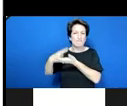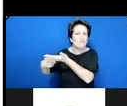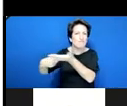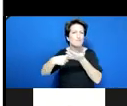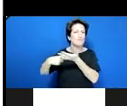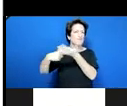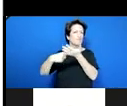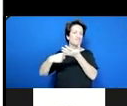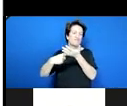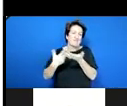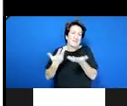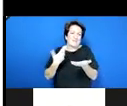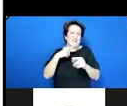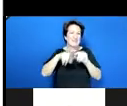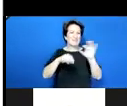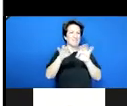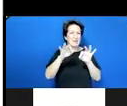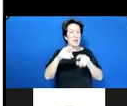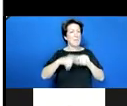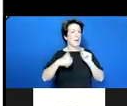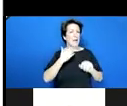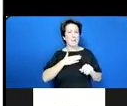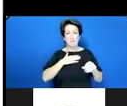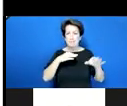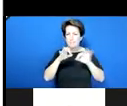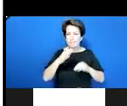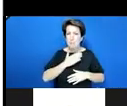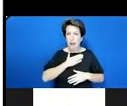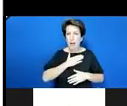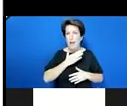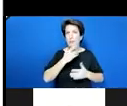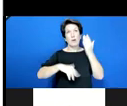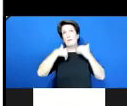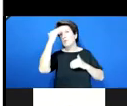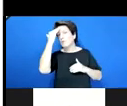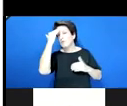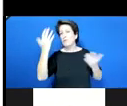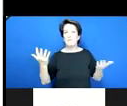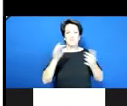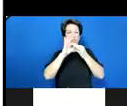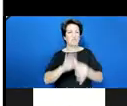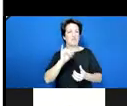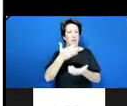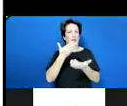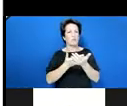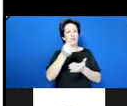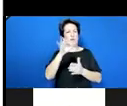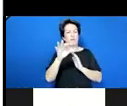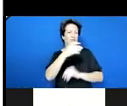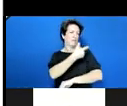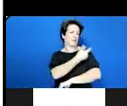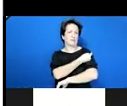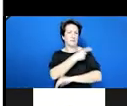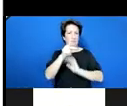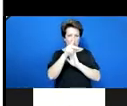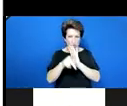conversations where I'd be able to speak to those things. But happy to share everything I can with you about the proof of vaccination policy to help you understand it better.